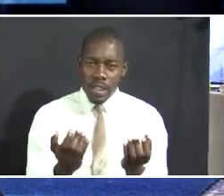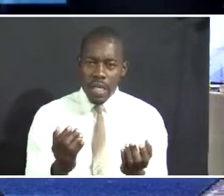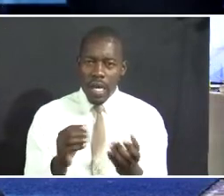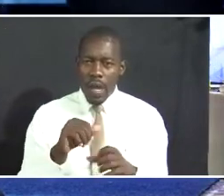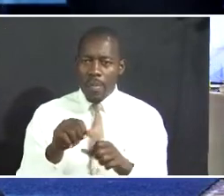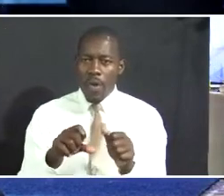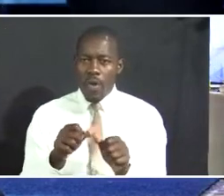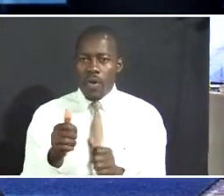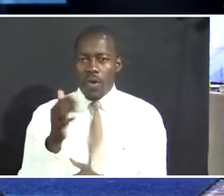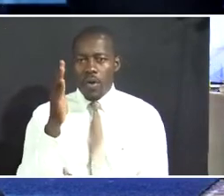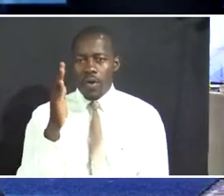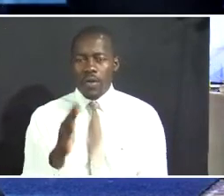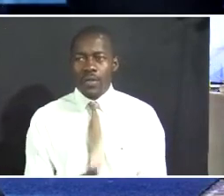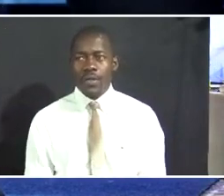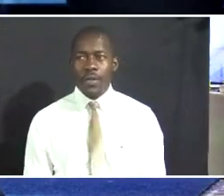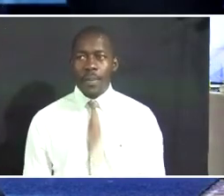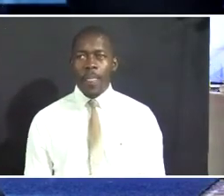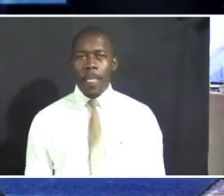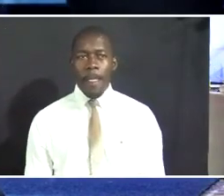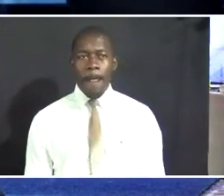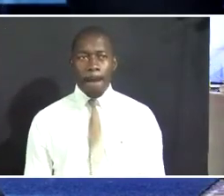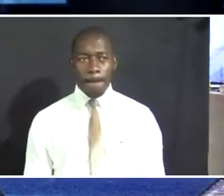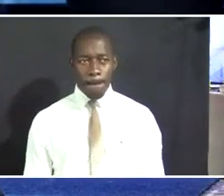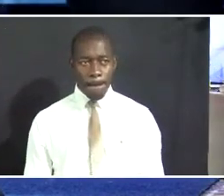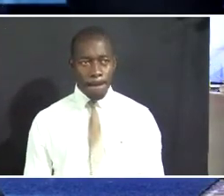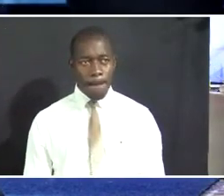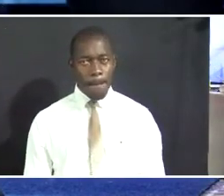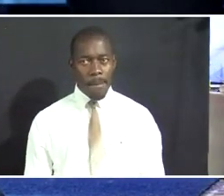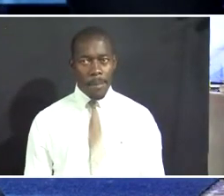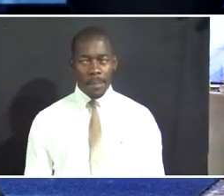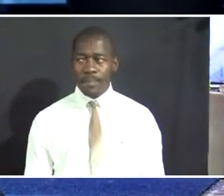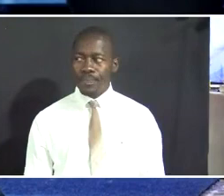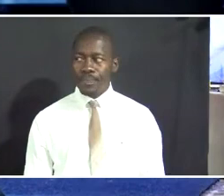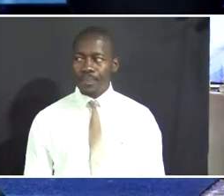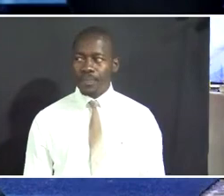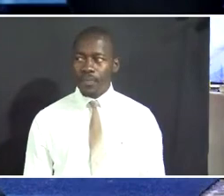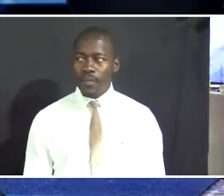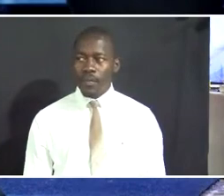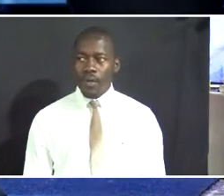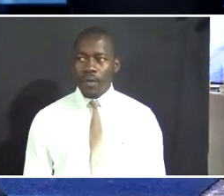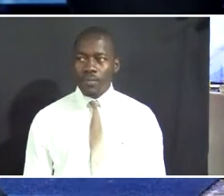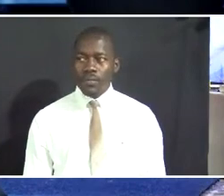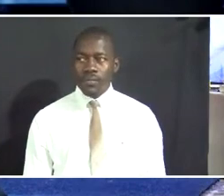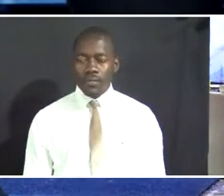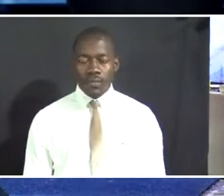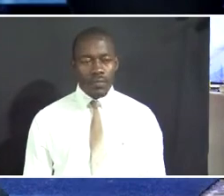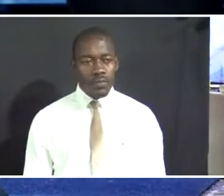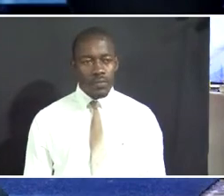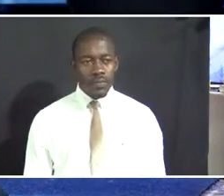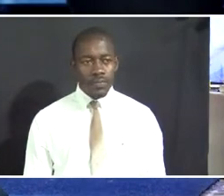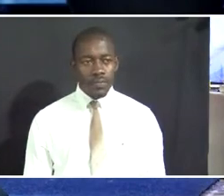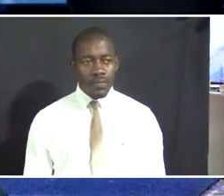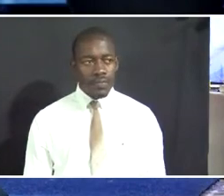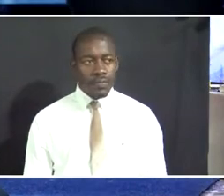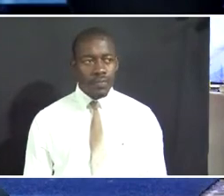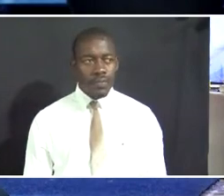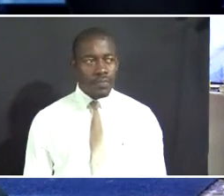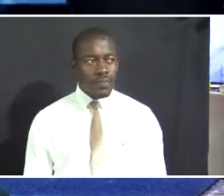in church schools or when we do not do the CRE or those lessons. Thank you.